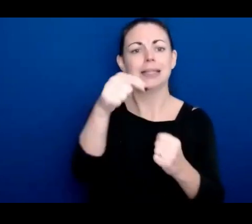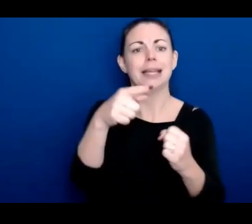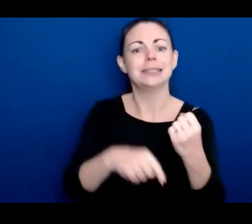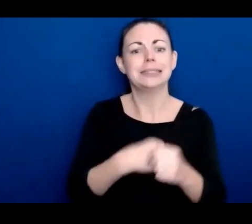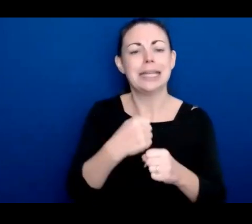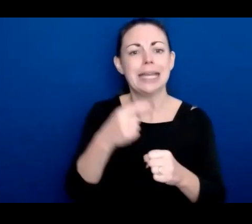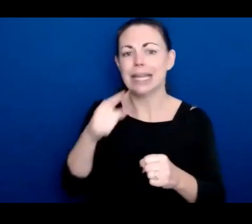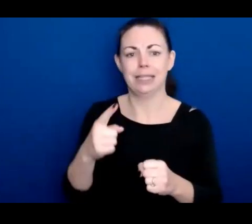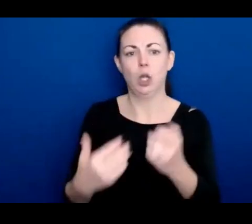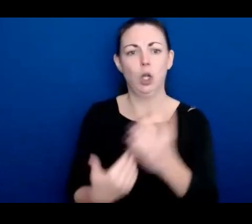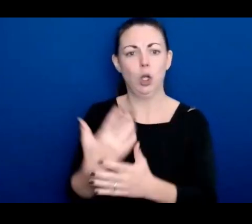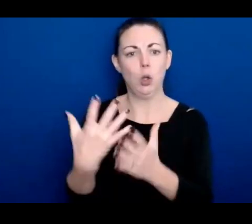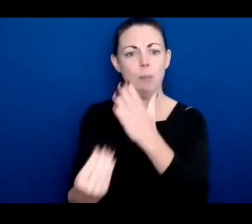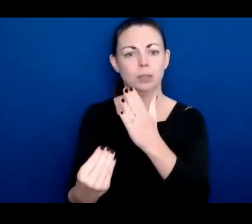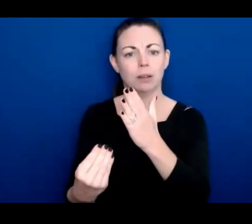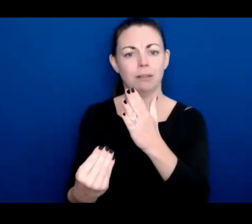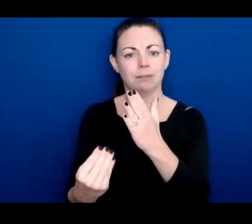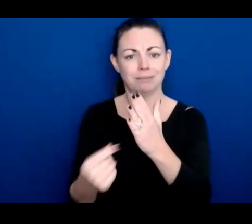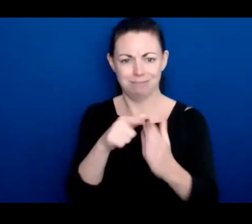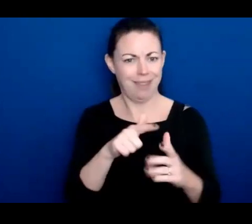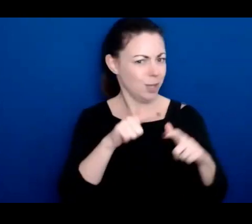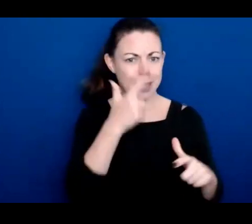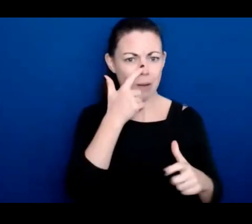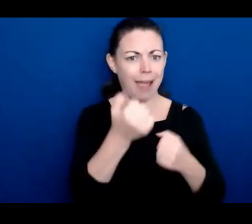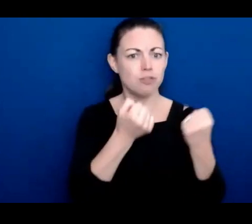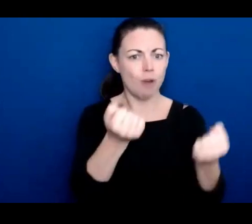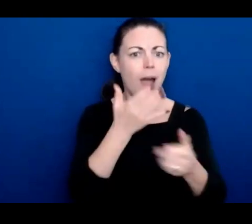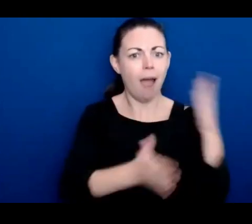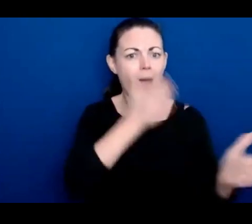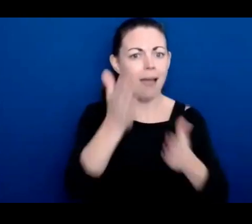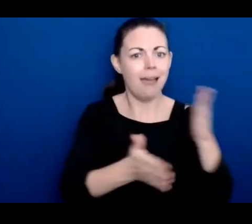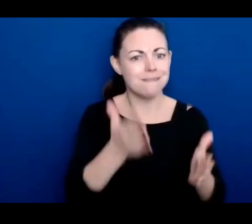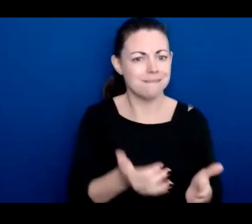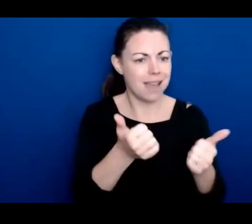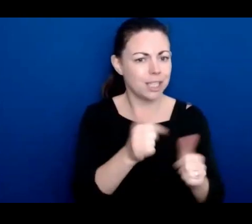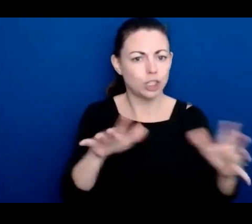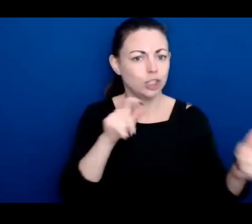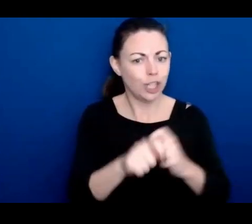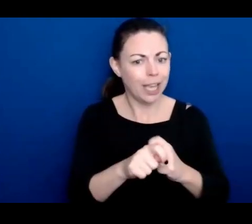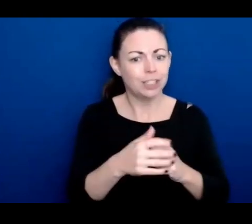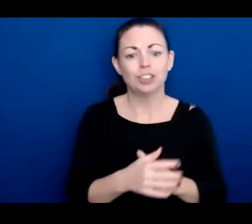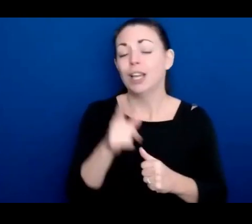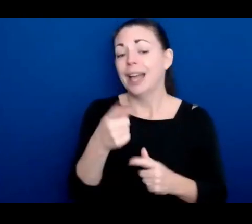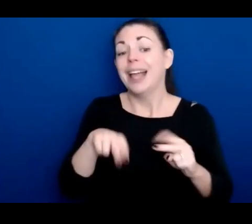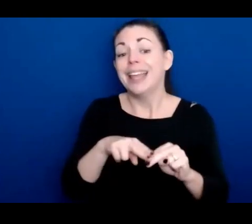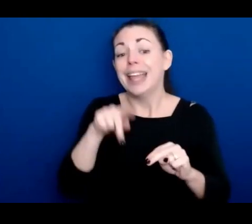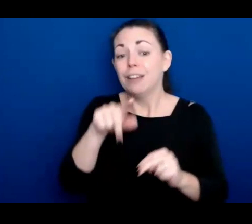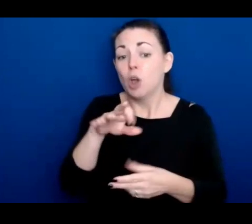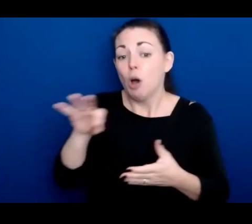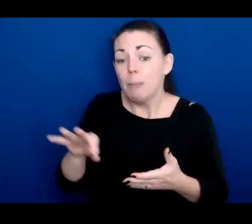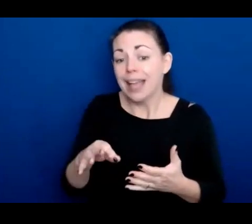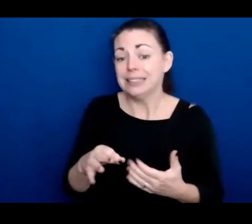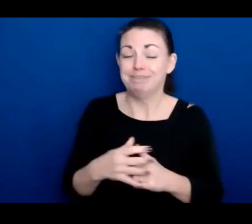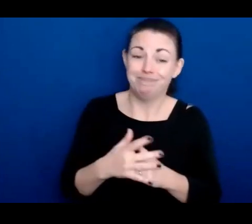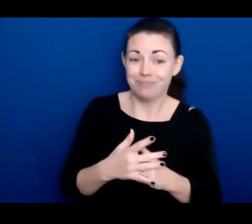down to Sainsbury's on a Saturday. You know, that doesn't change. But if your Roger pen is getting quite old and a little bit